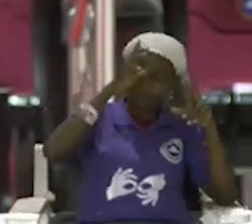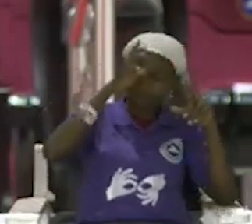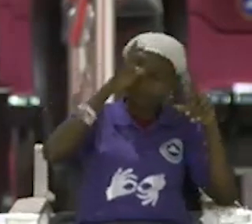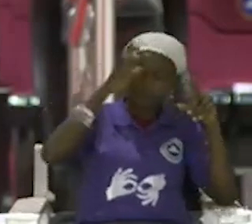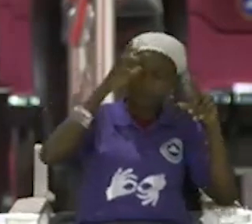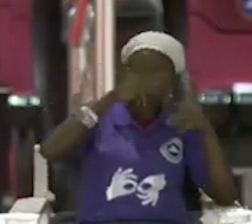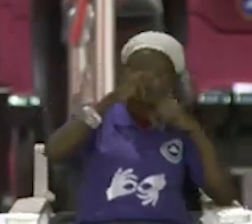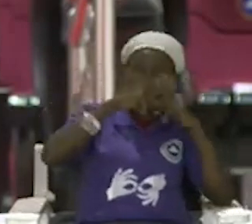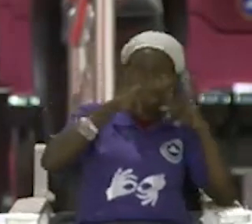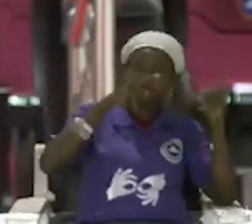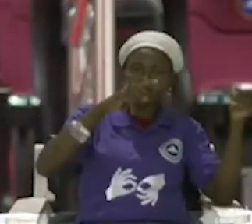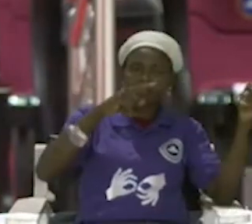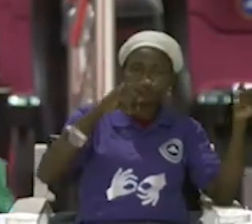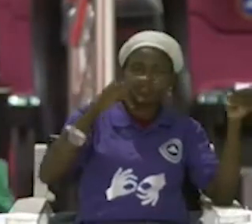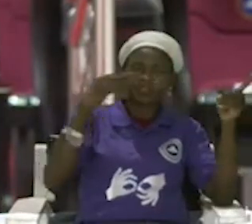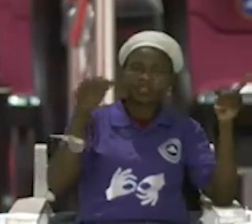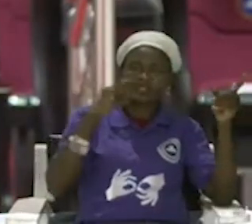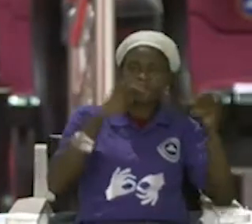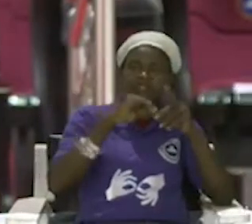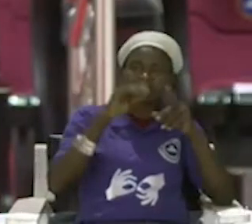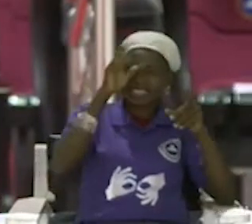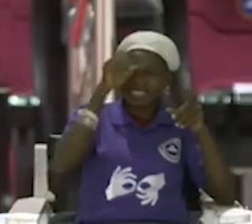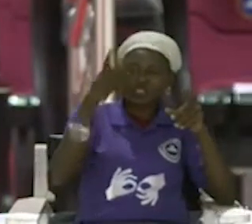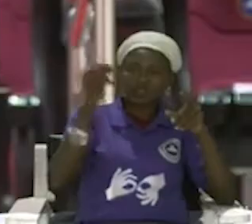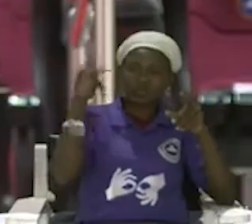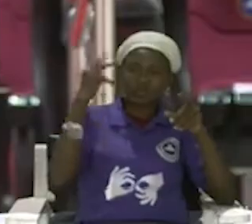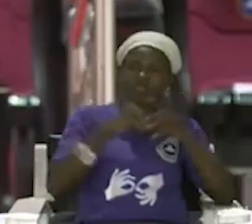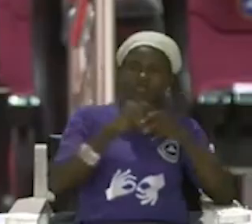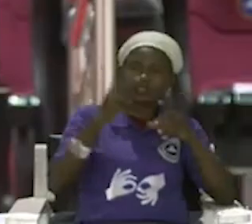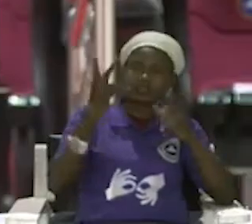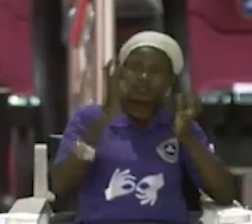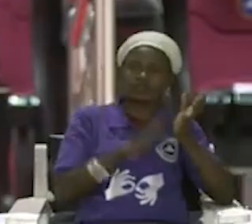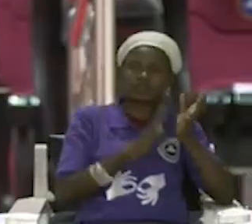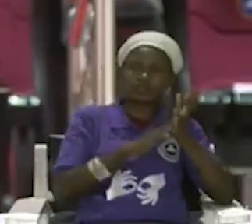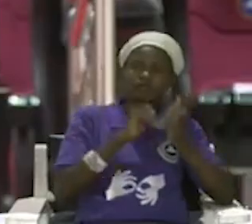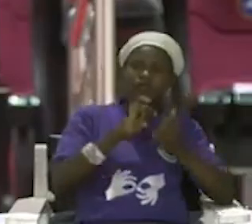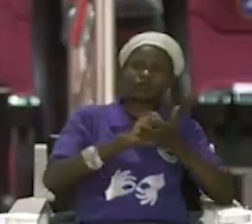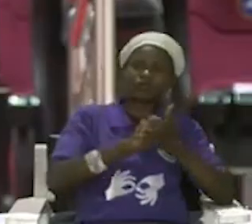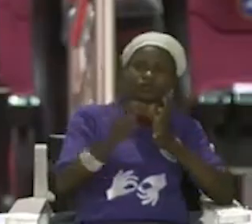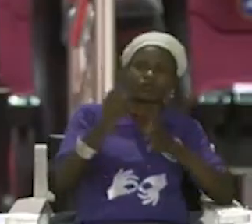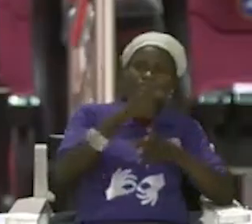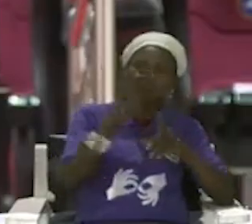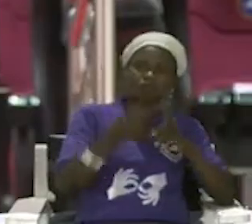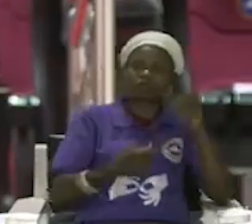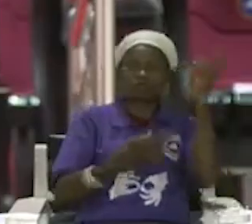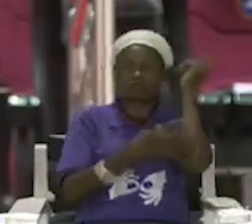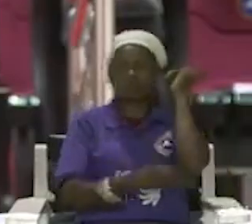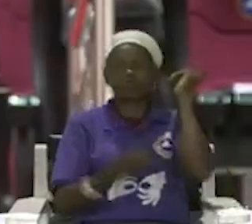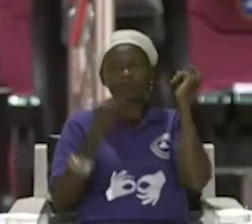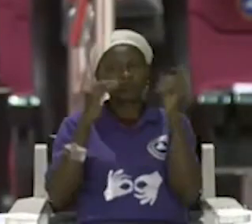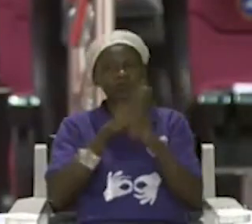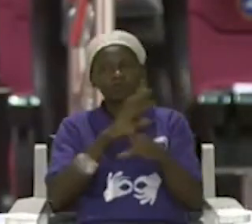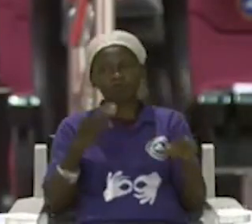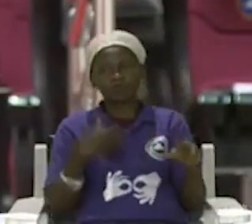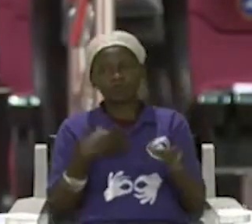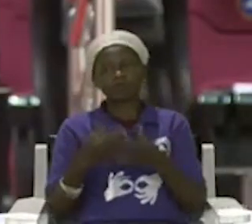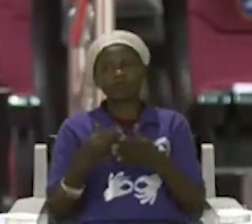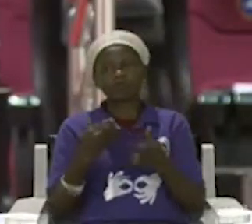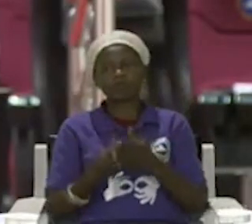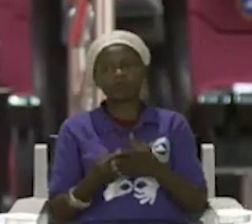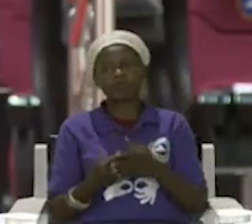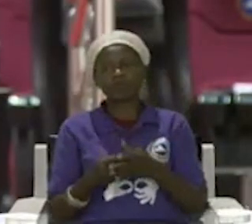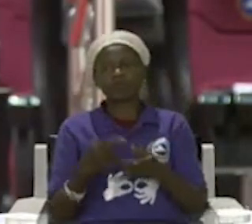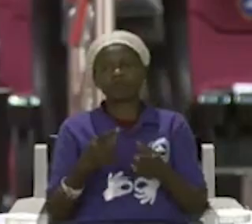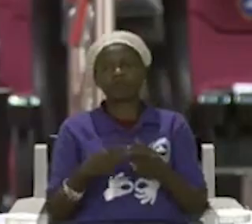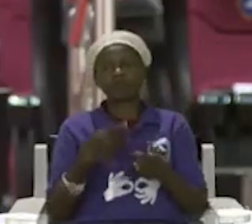school, those of us who are from poor homes, we don't have money to buy coffee. And yet we